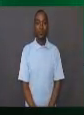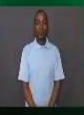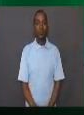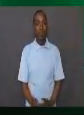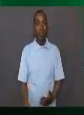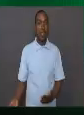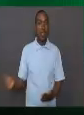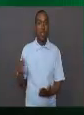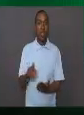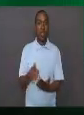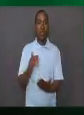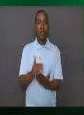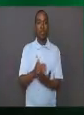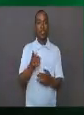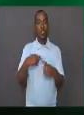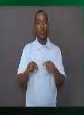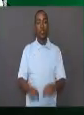Let's get back to our lesson.